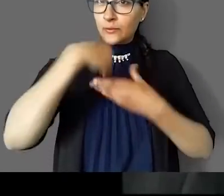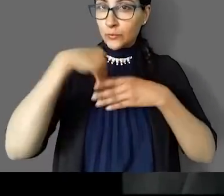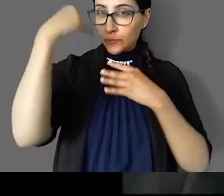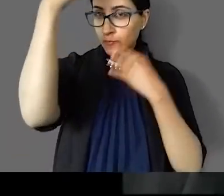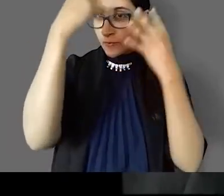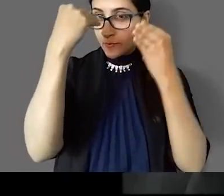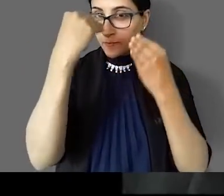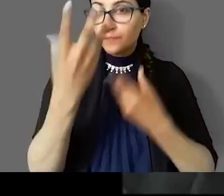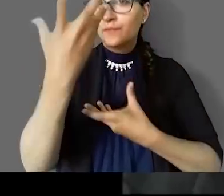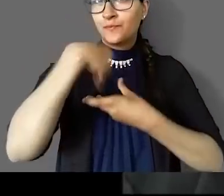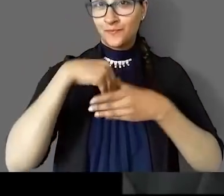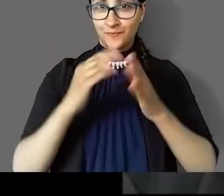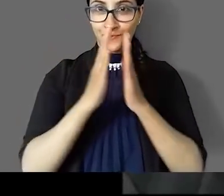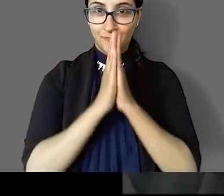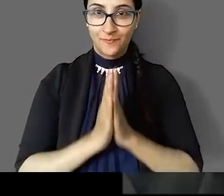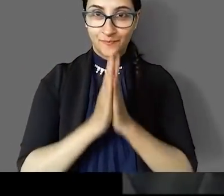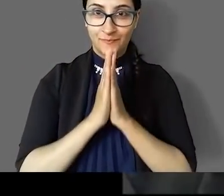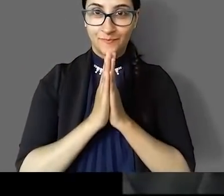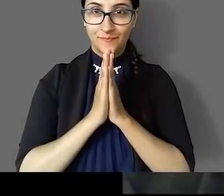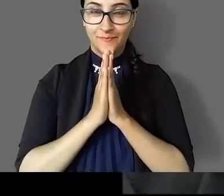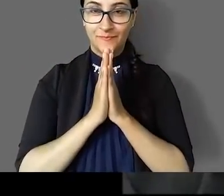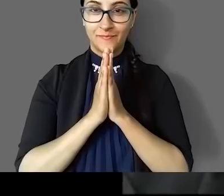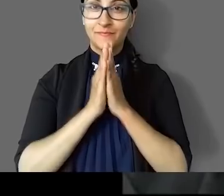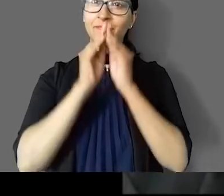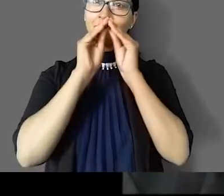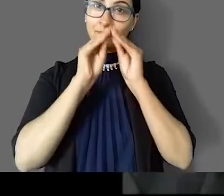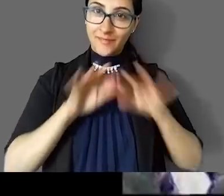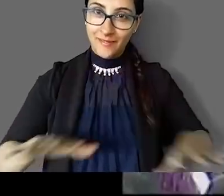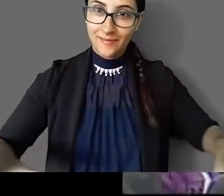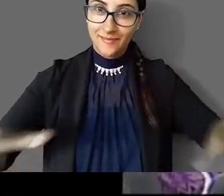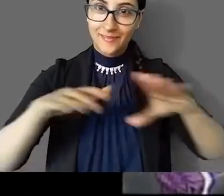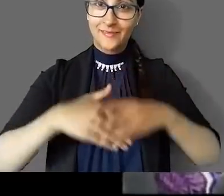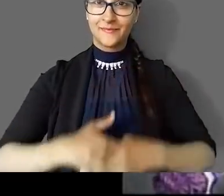thoughts, and in my prayers.